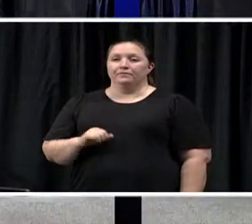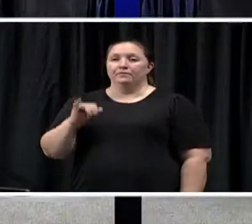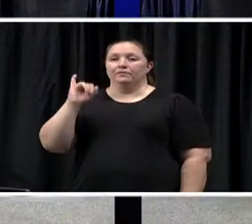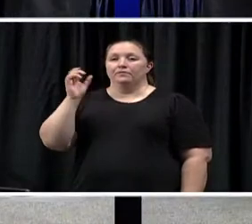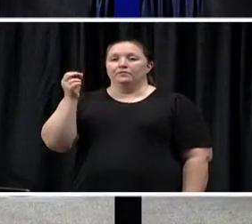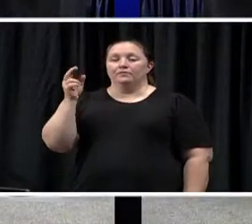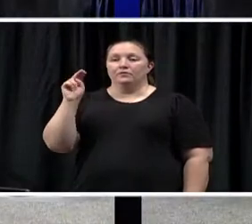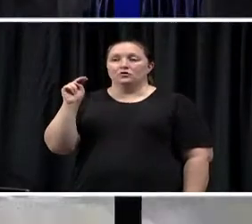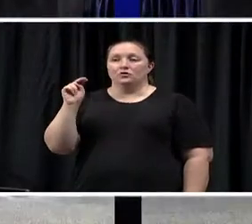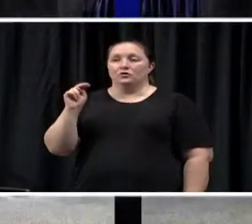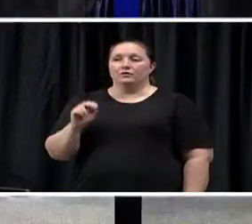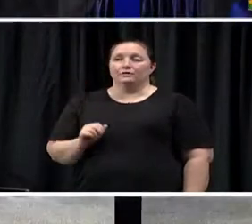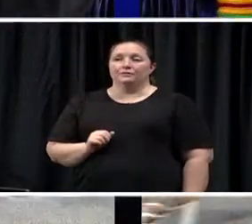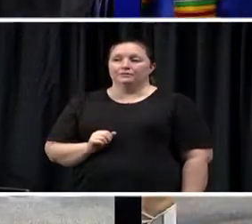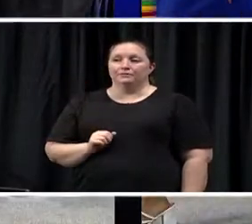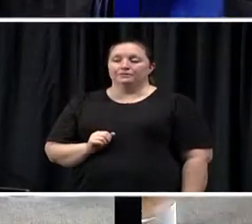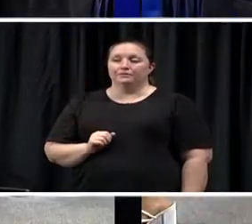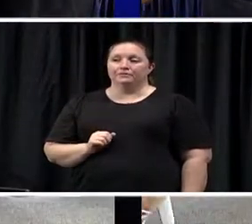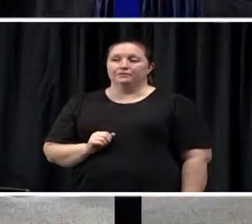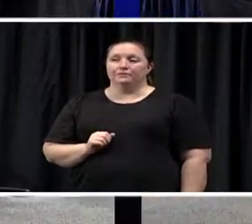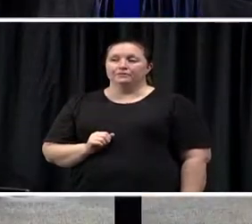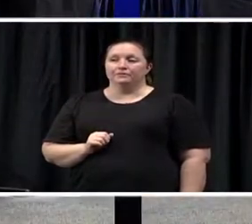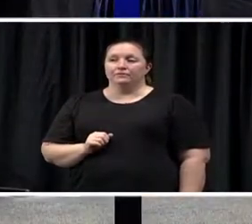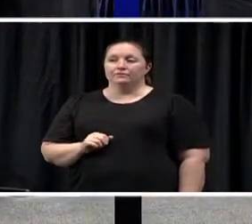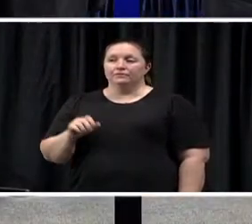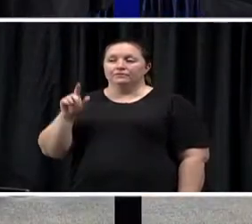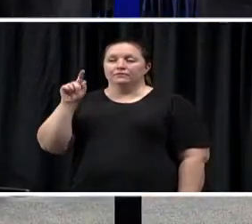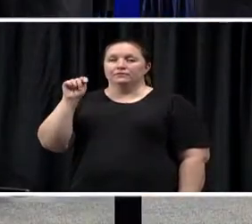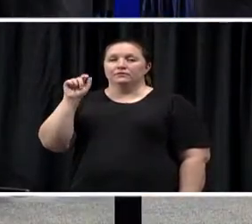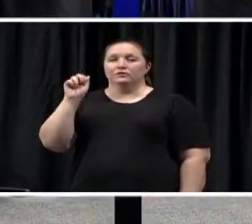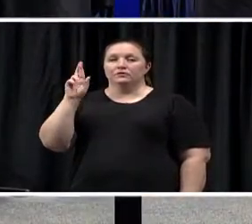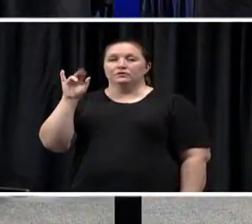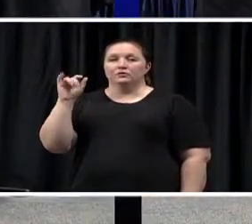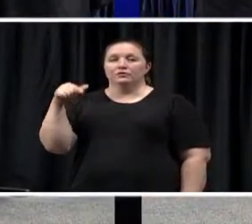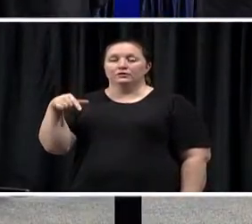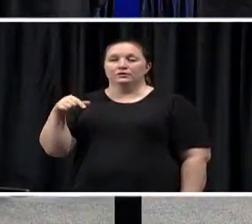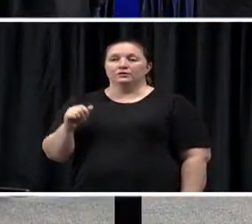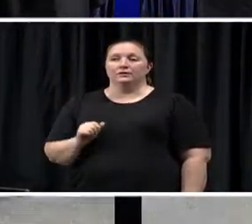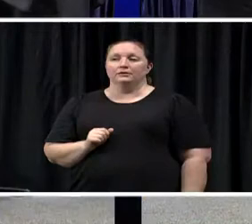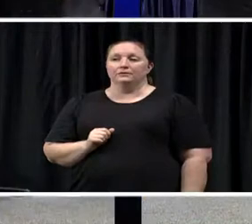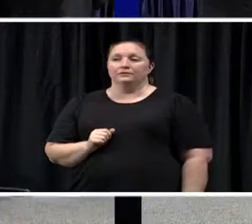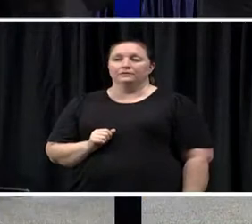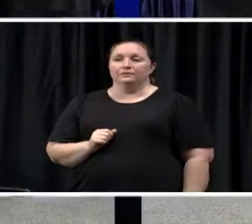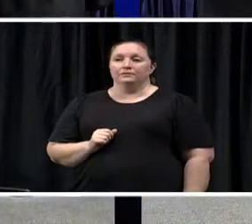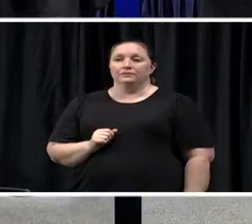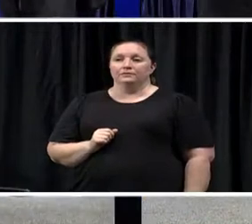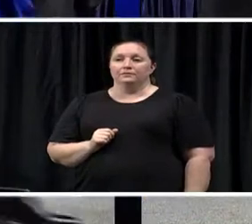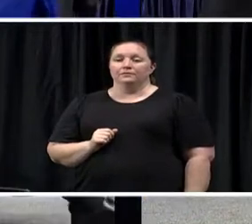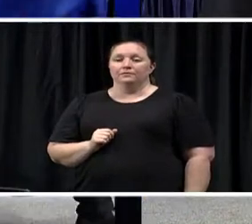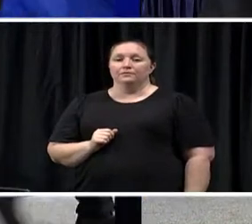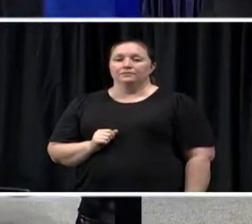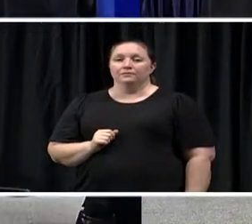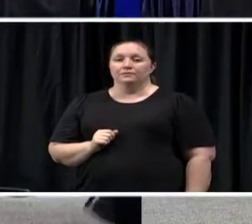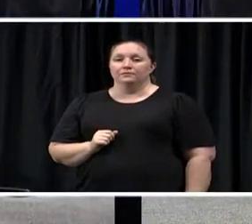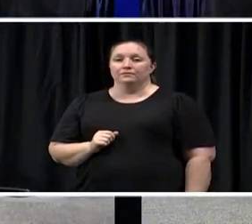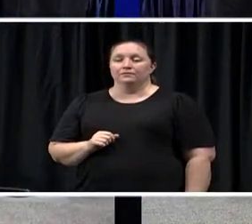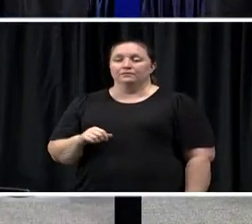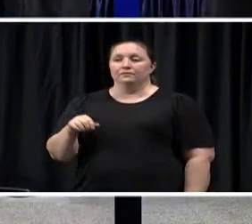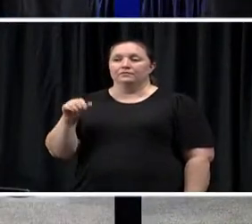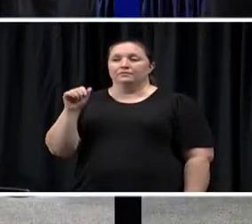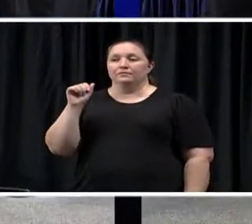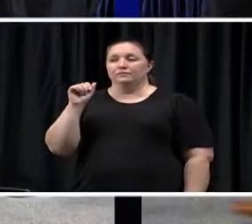John Daniel New. Tariq LeBron Murphy Adams. May